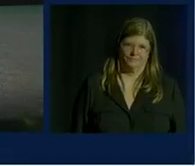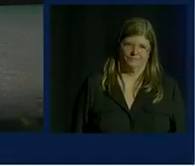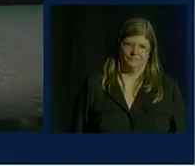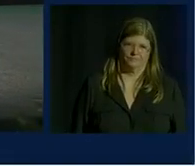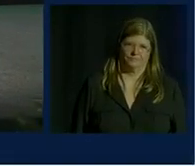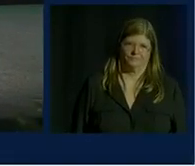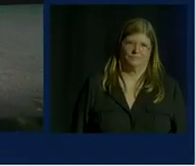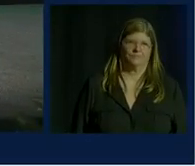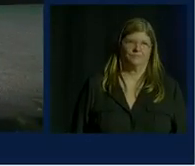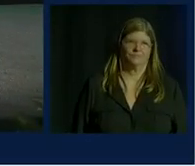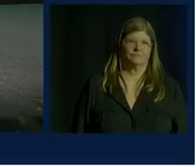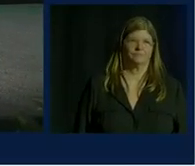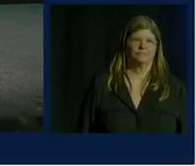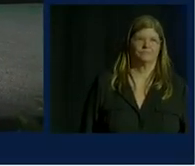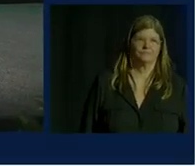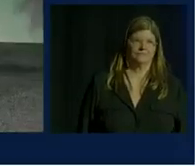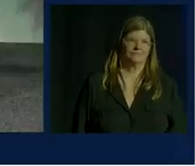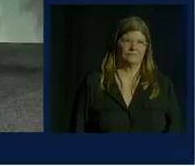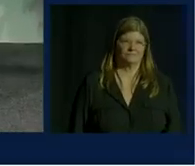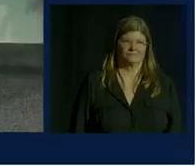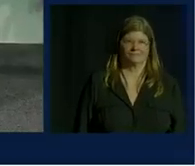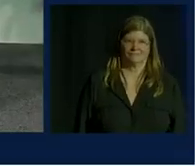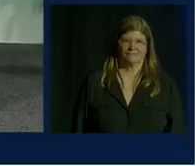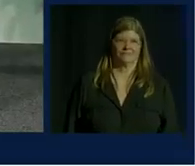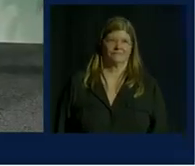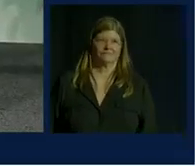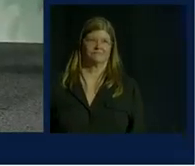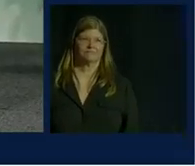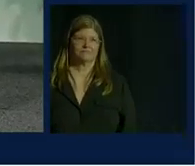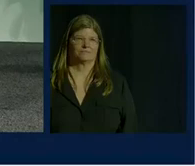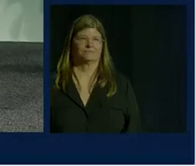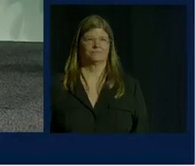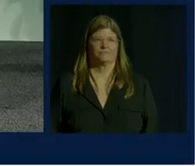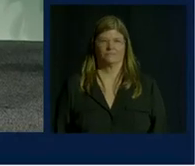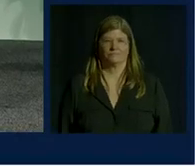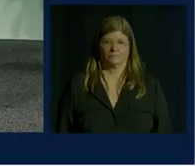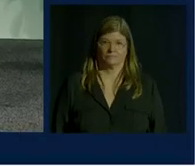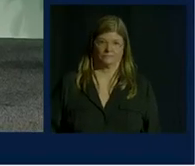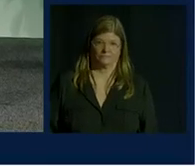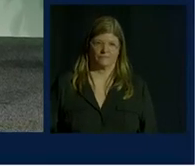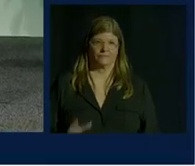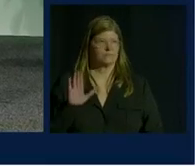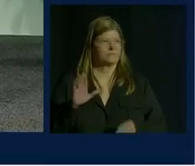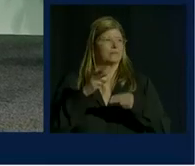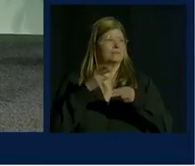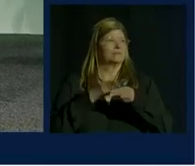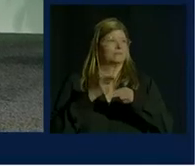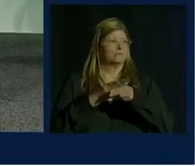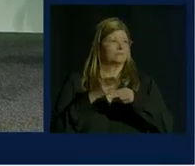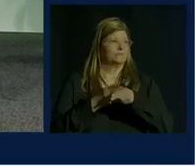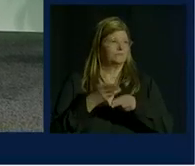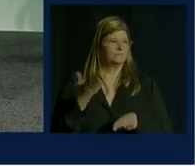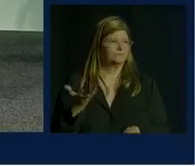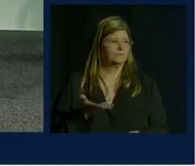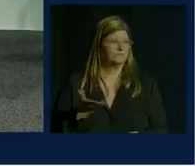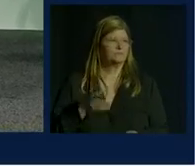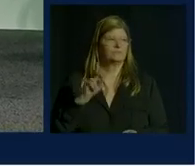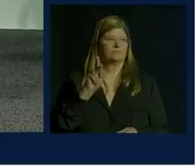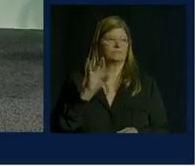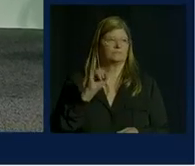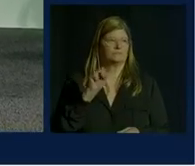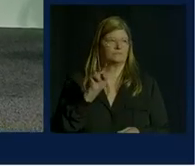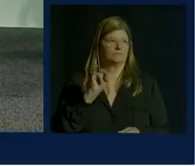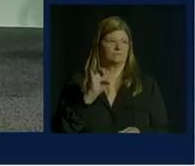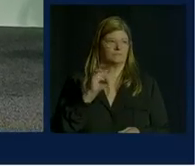Good morning. I'm Angie Gates, Director of the Office of Cable Television, Film, Music, and Entertainment. And I'm